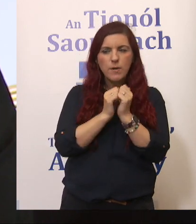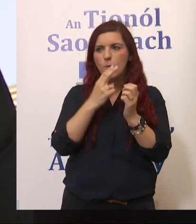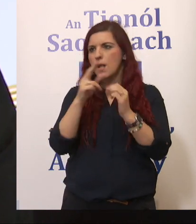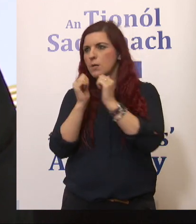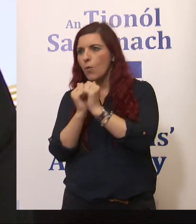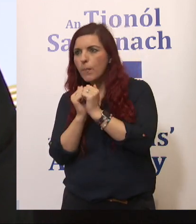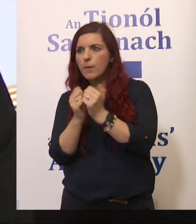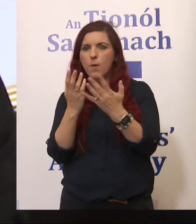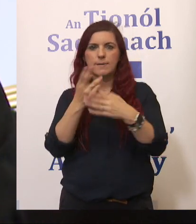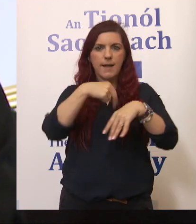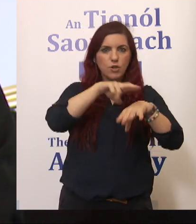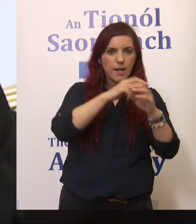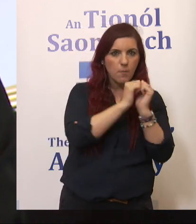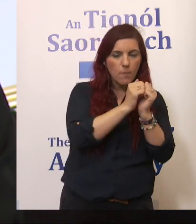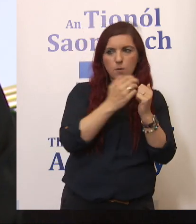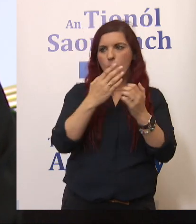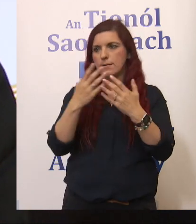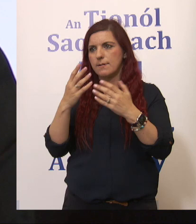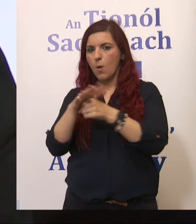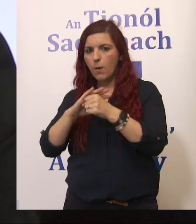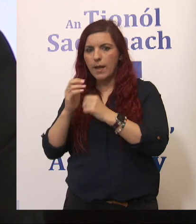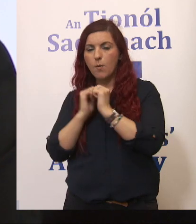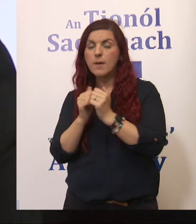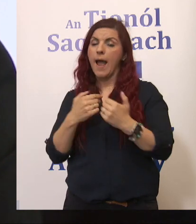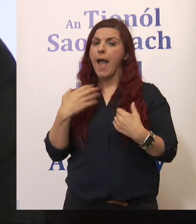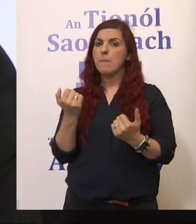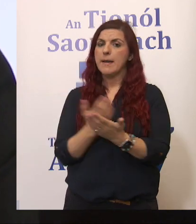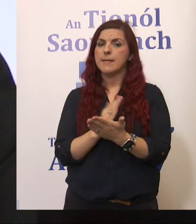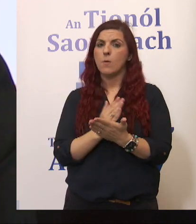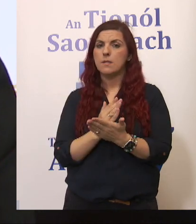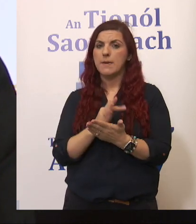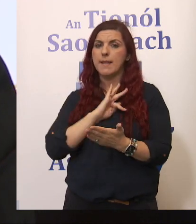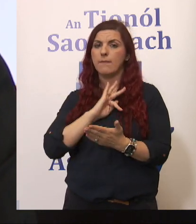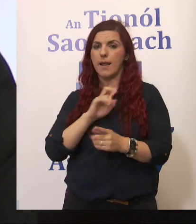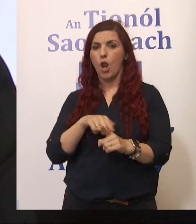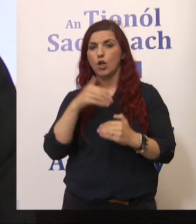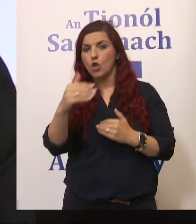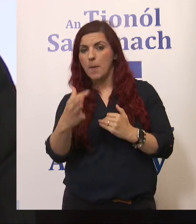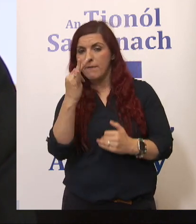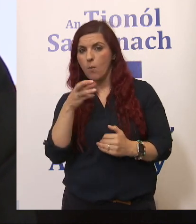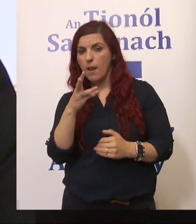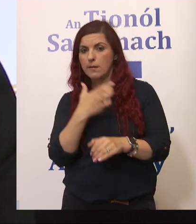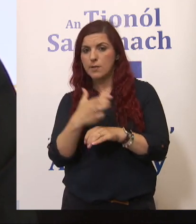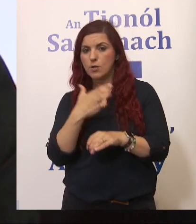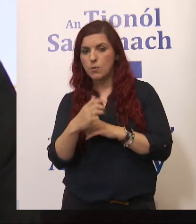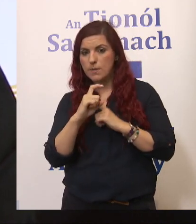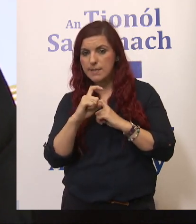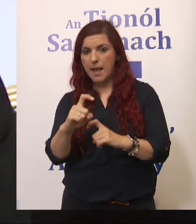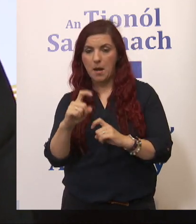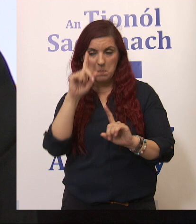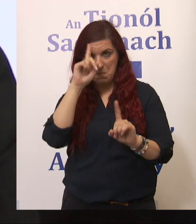maybe less appropriate. I have my doubts myself whether that in the long run that will work, whether that'll be a sustainable approach,